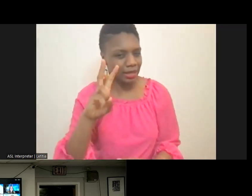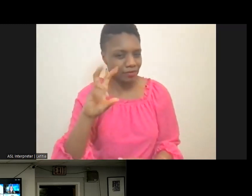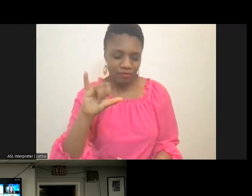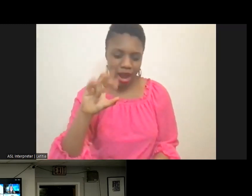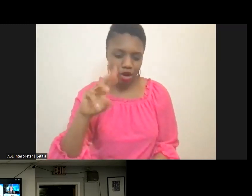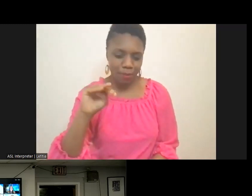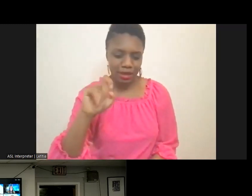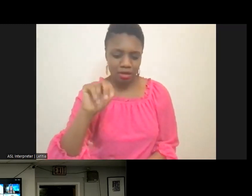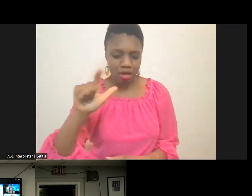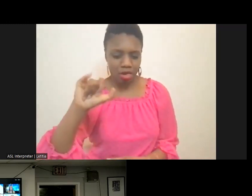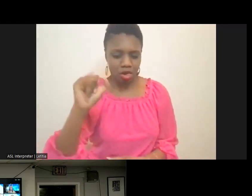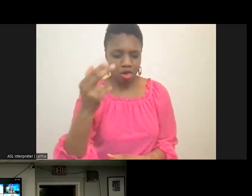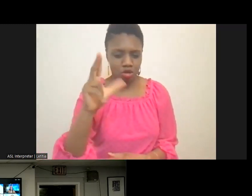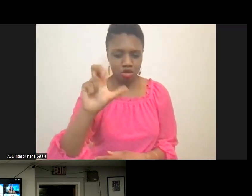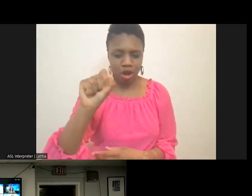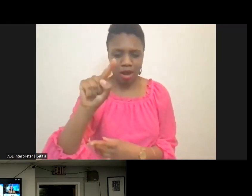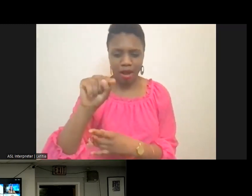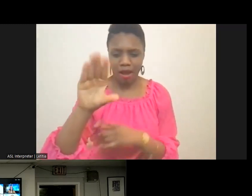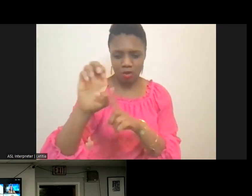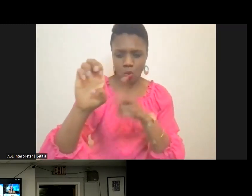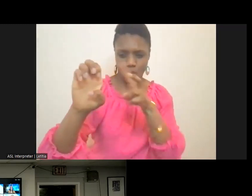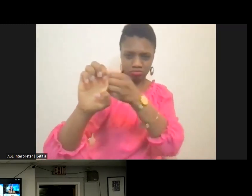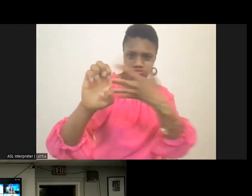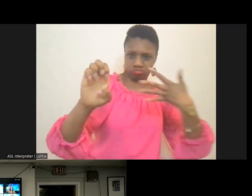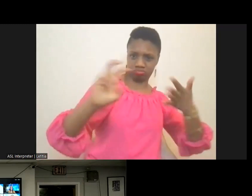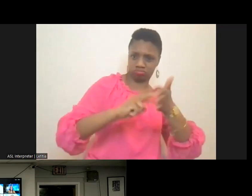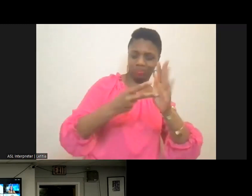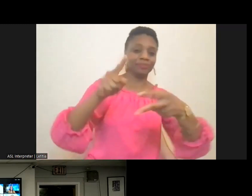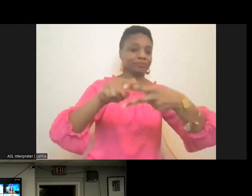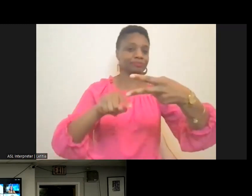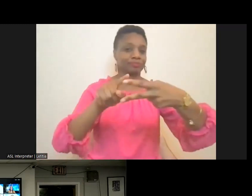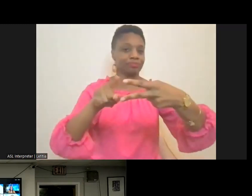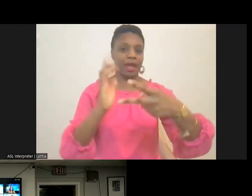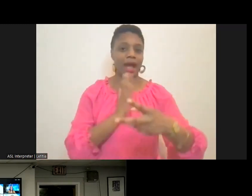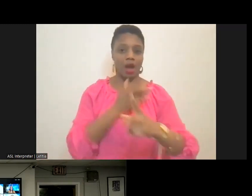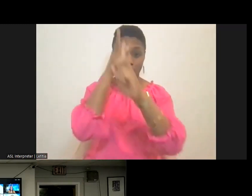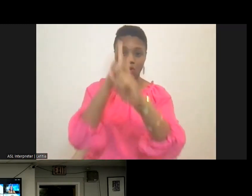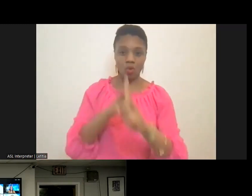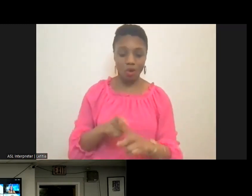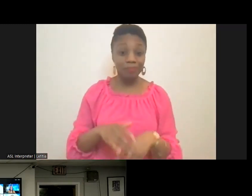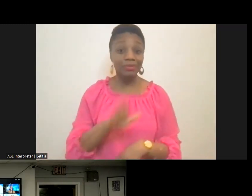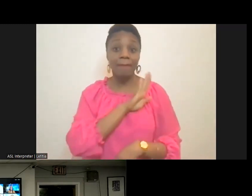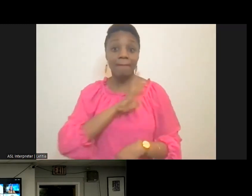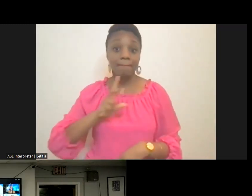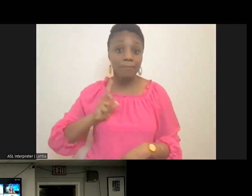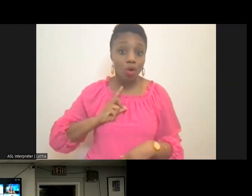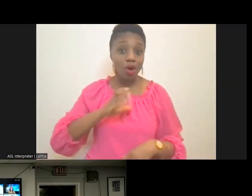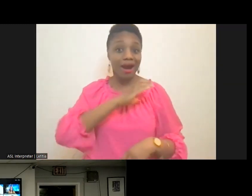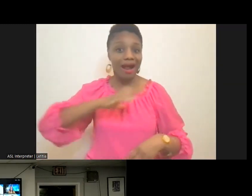the question, yeah, so I guess I'll open it up to the board, the council members on